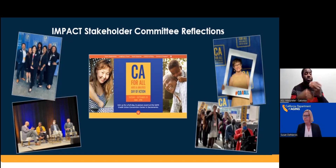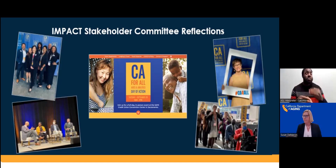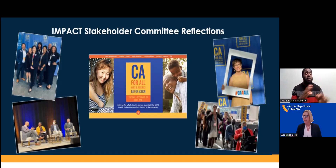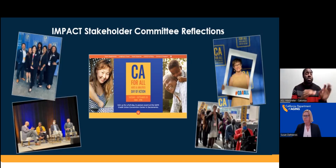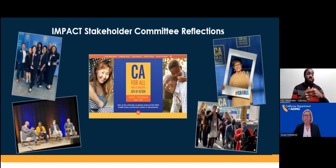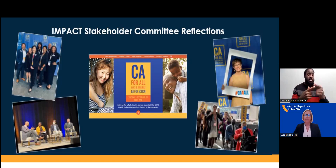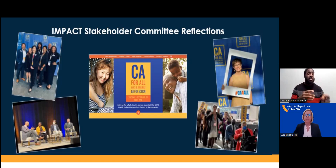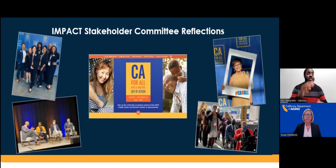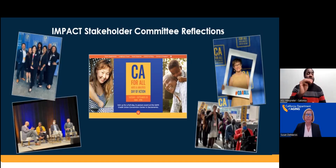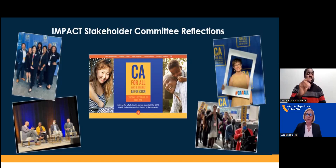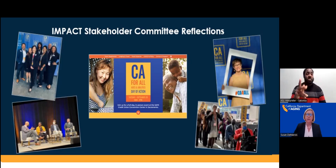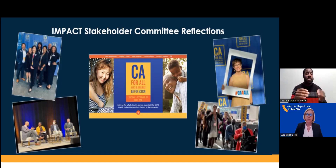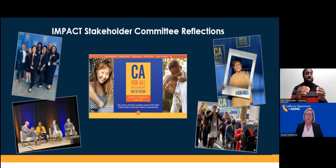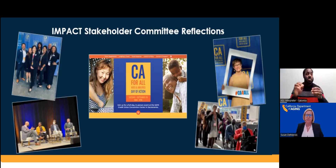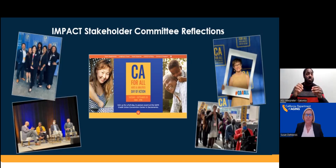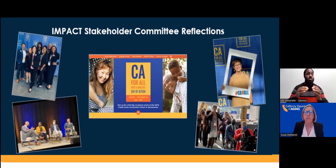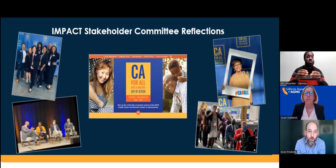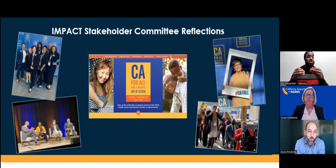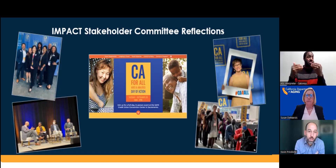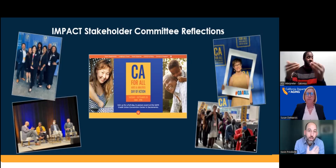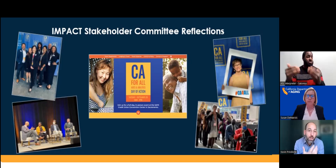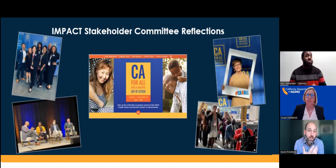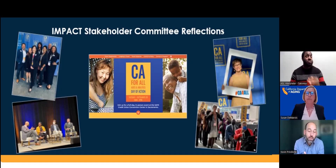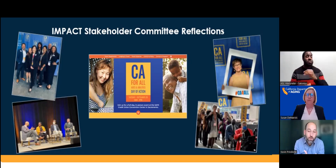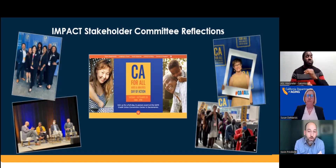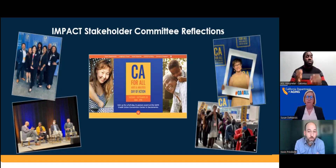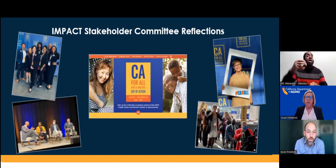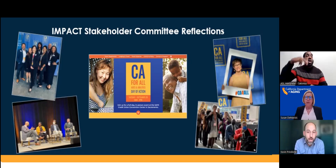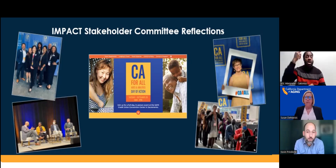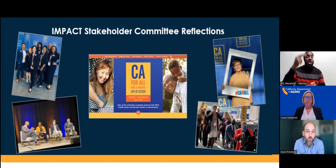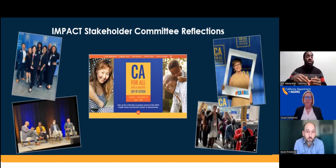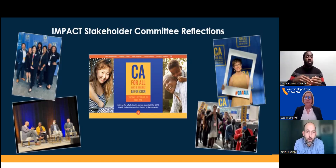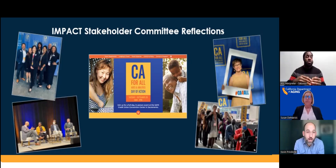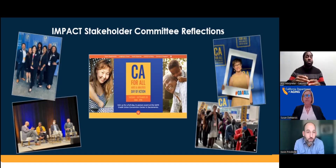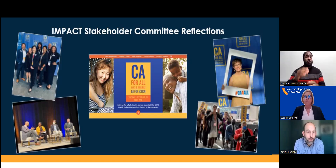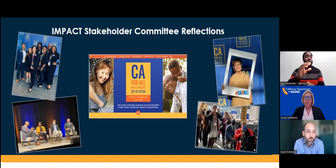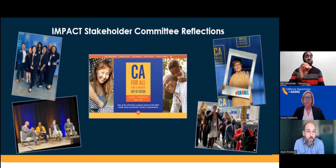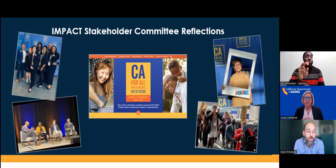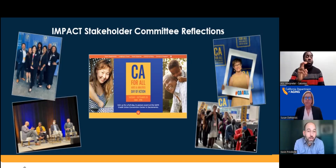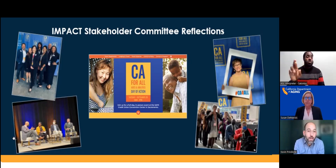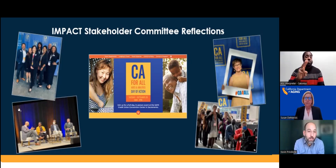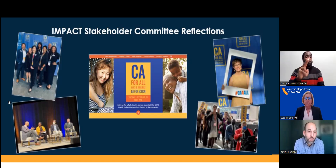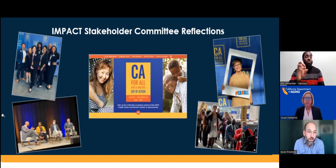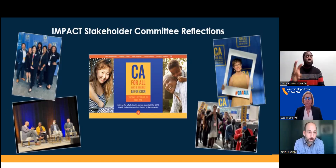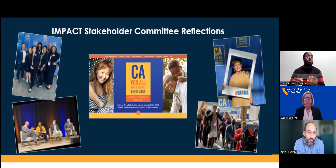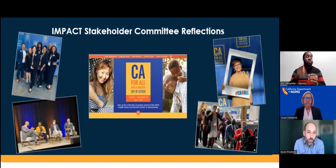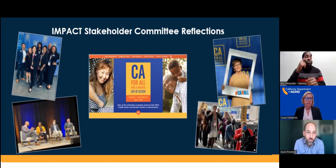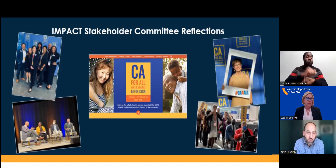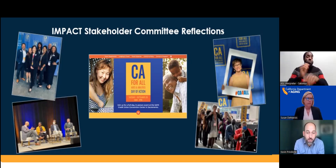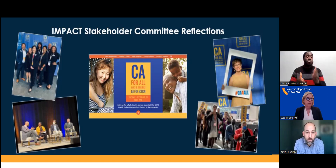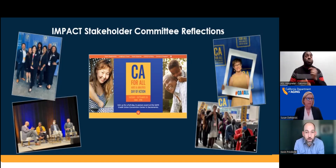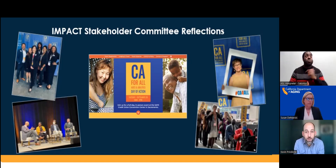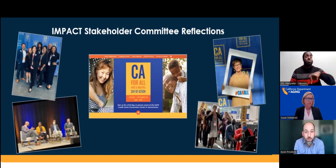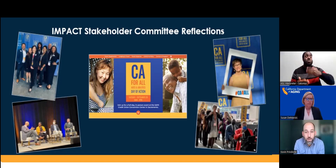initiatives. And just at a real high overview, I think you've heard from a lot of our groups, we're thankful that the budget